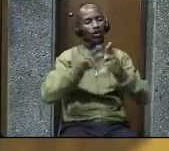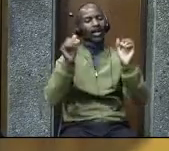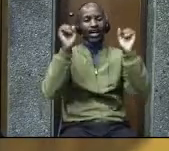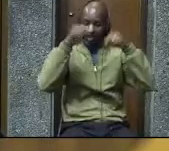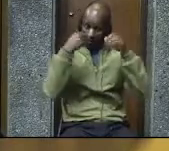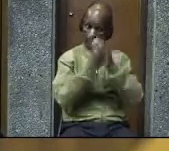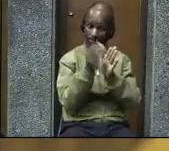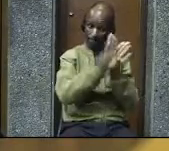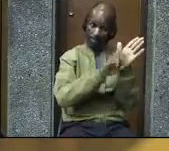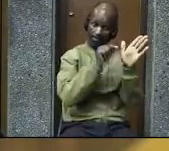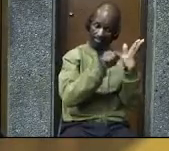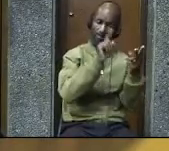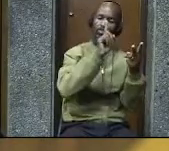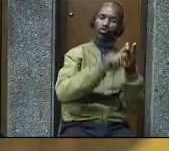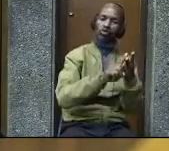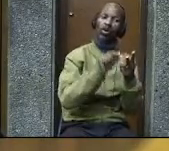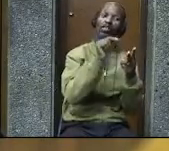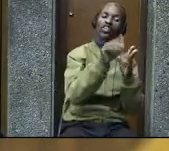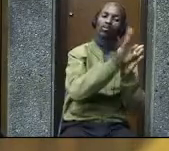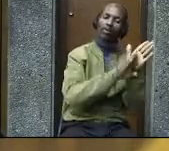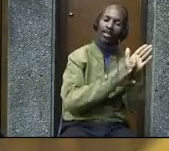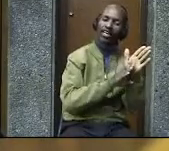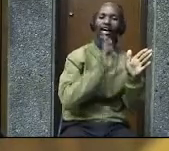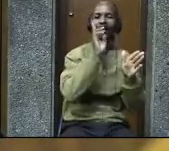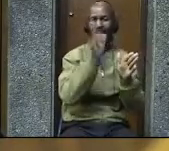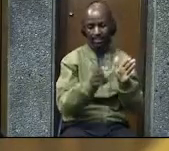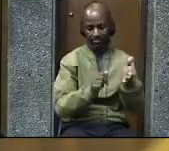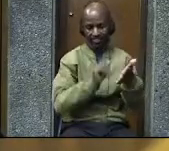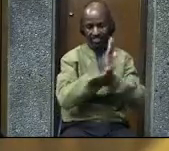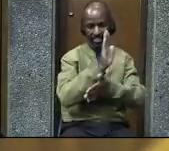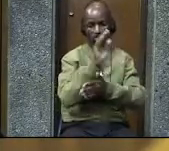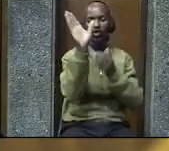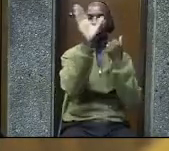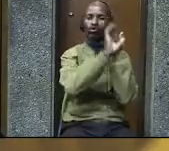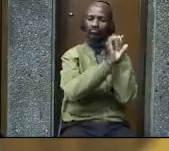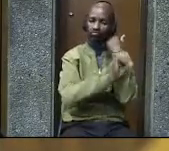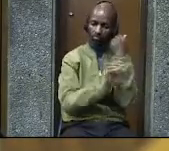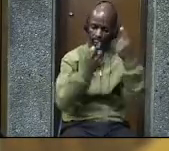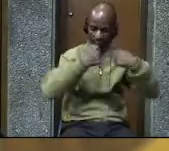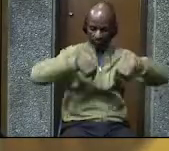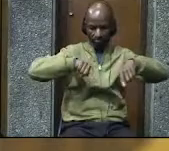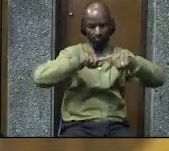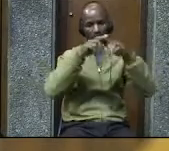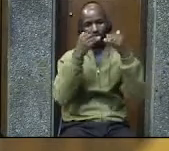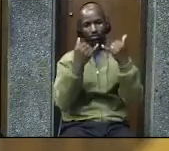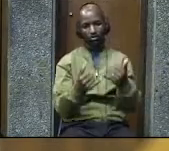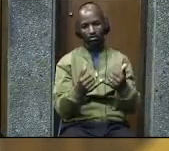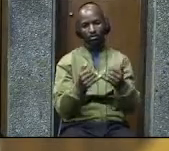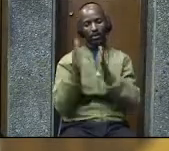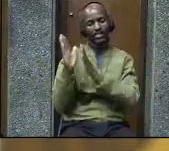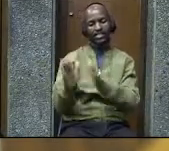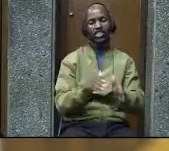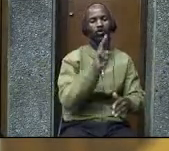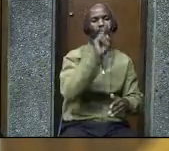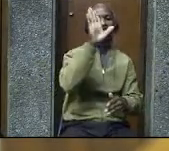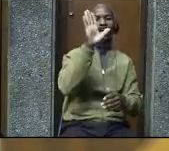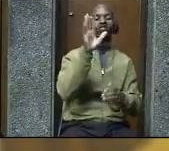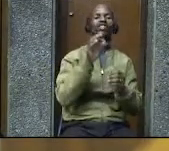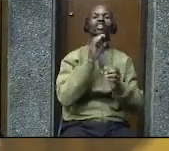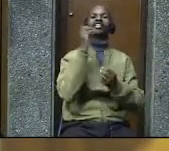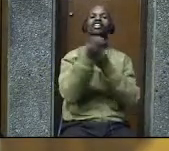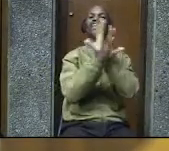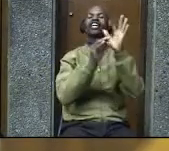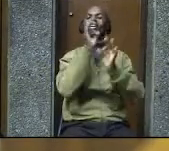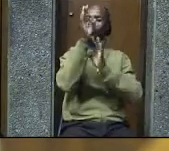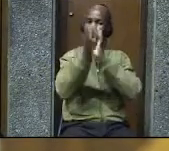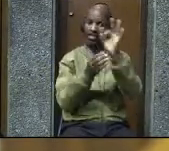bill. Number 2, this bill goes against the constitution ya rona. Section 25 clearly states hore ha